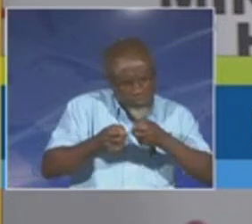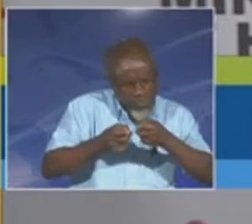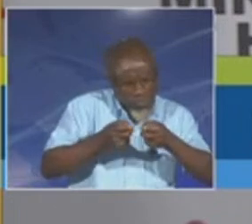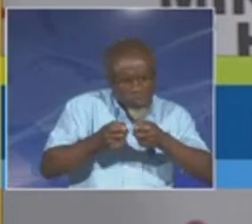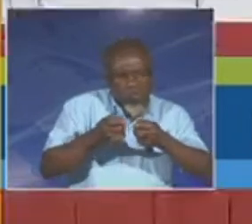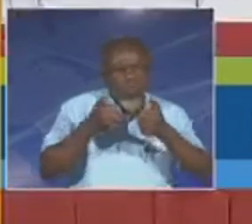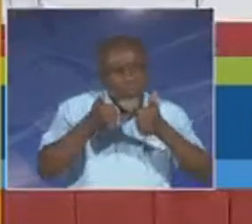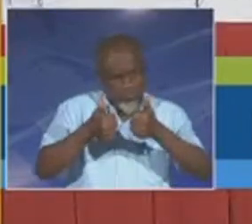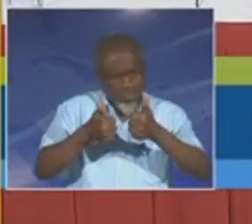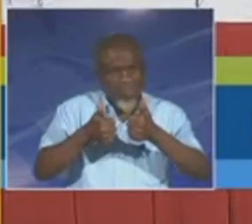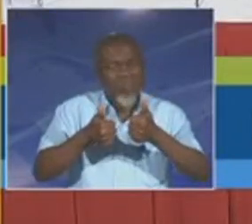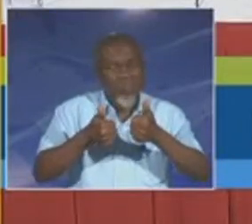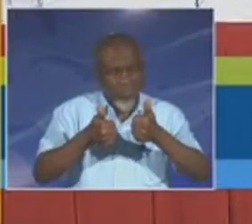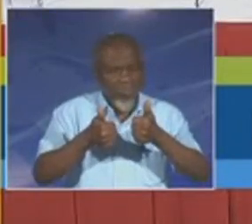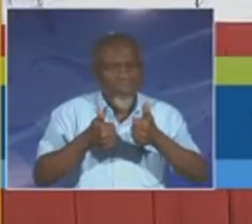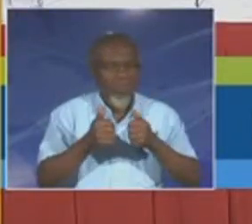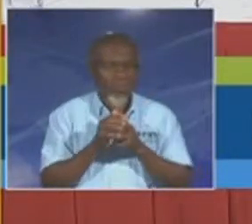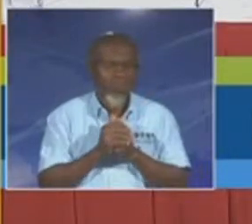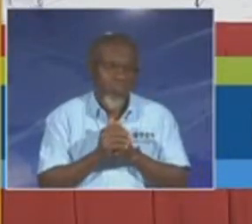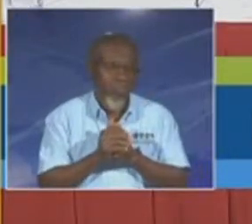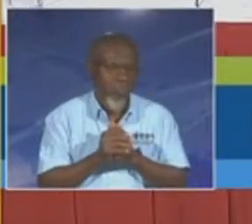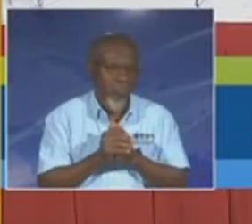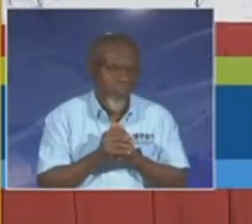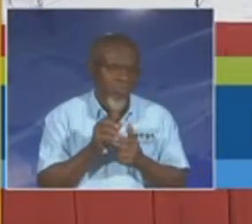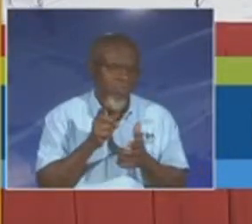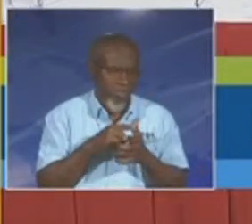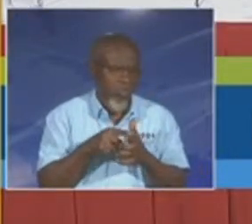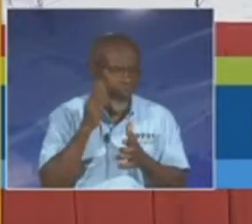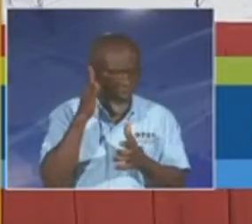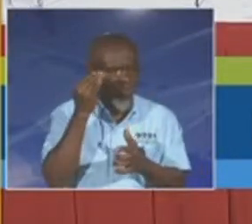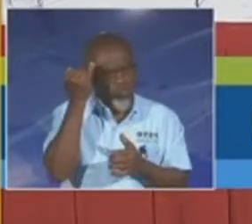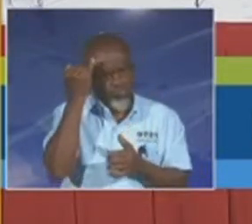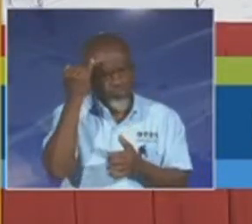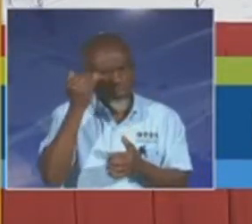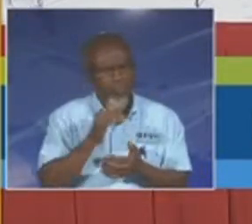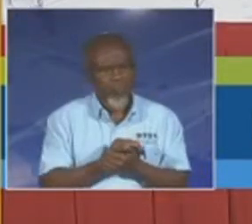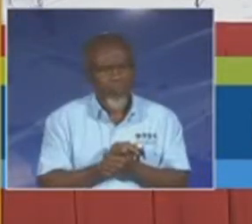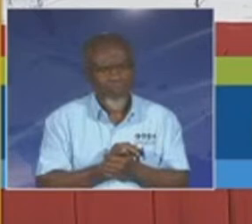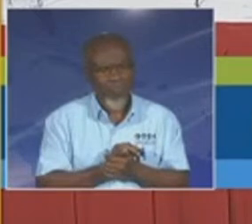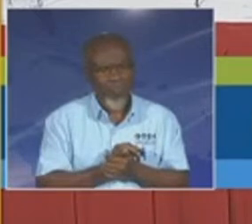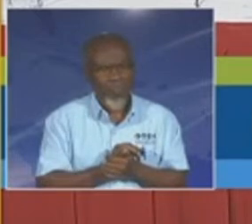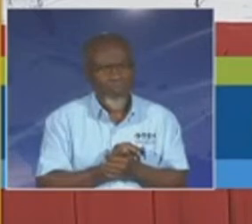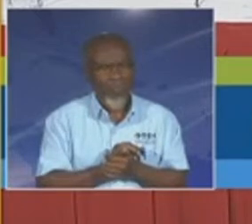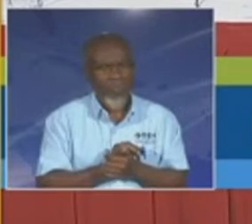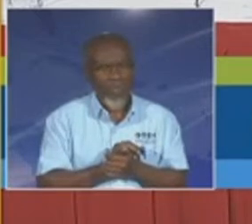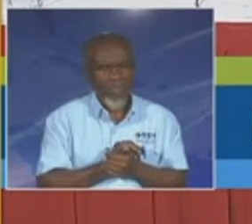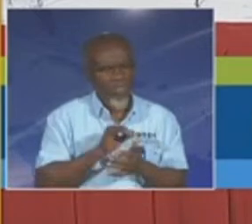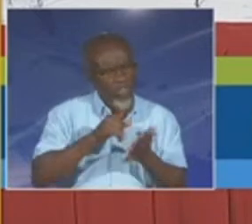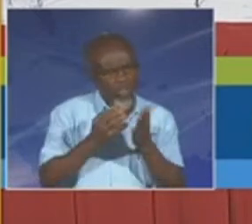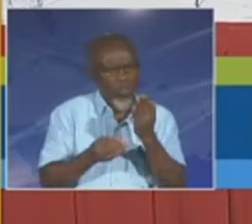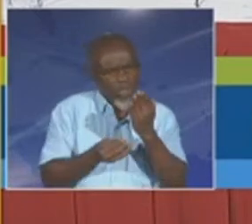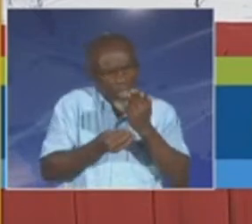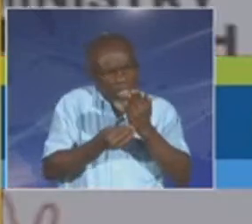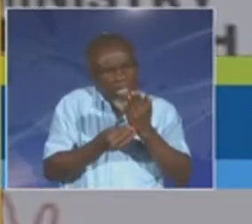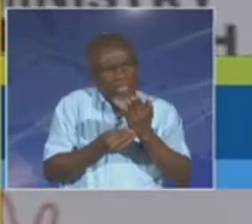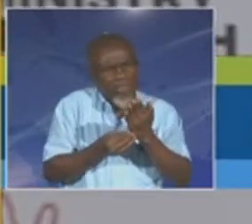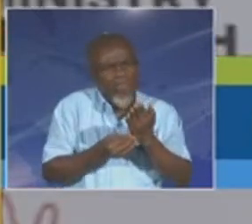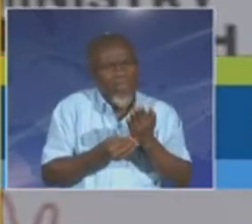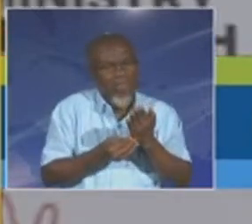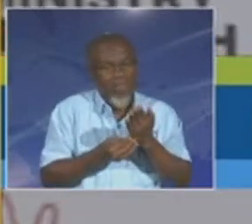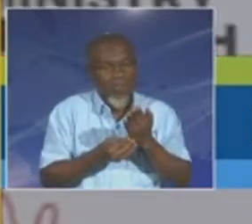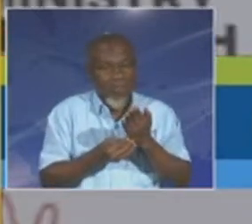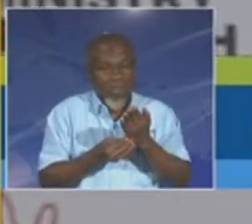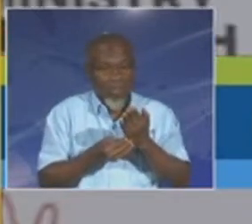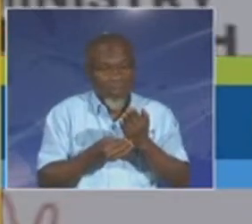add any epi to it. Okay, just to again support what CMO said, and to point out something that I think sometimes